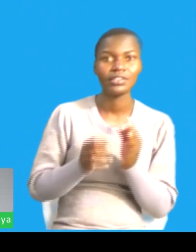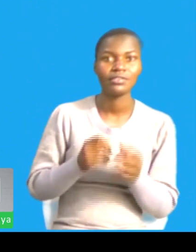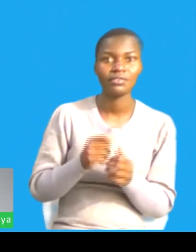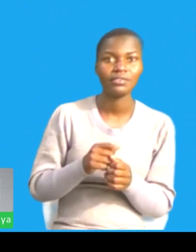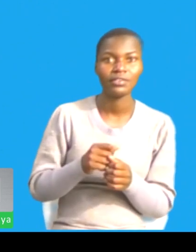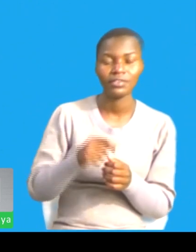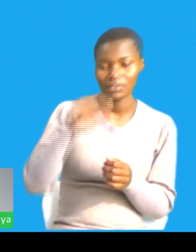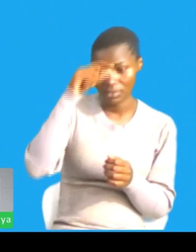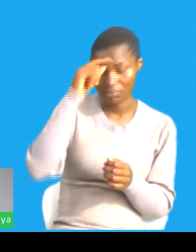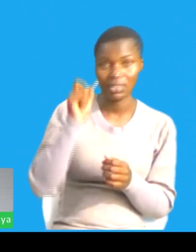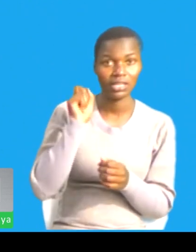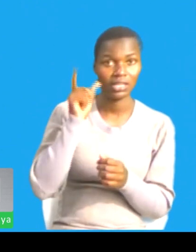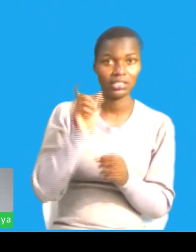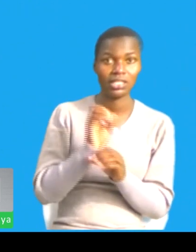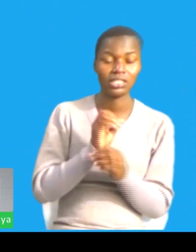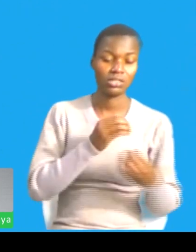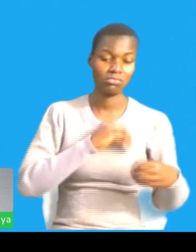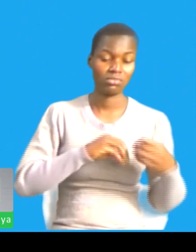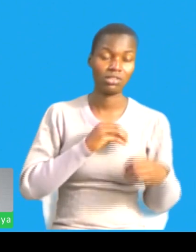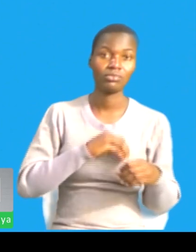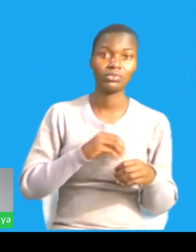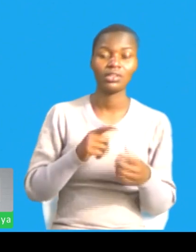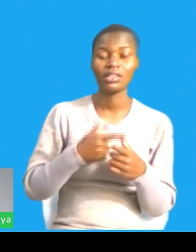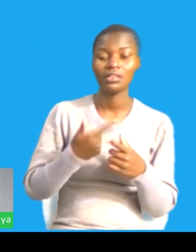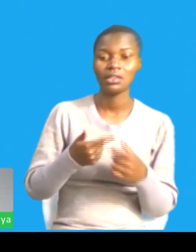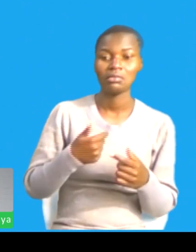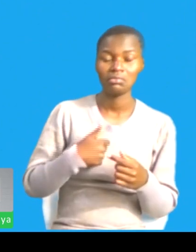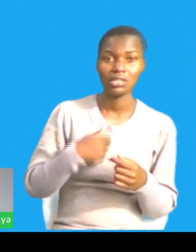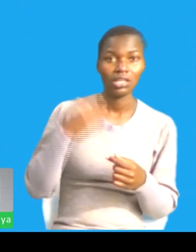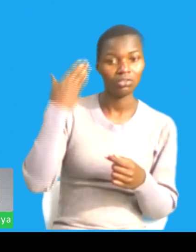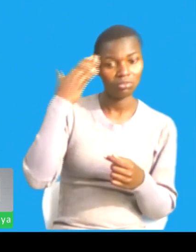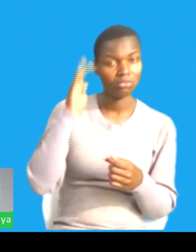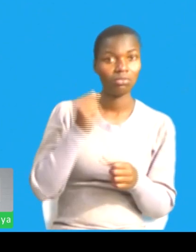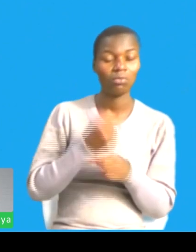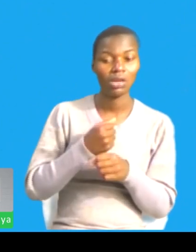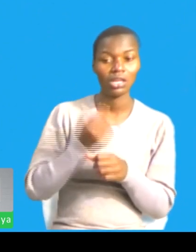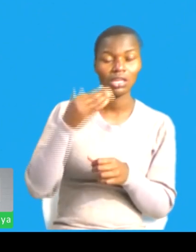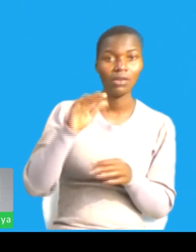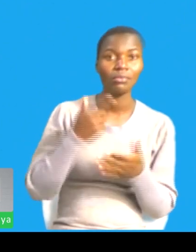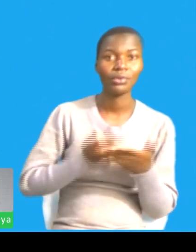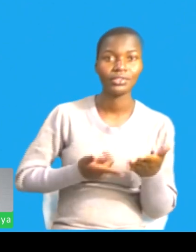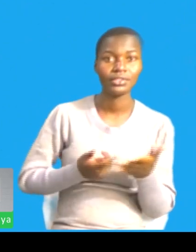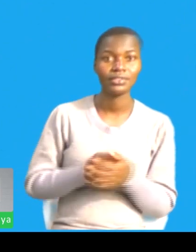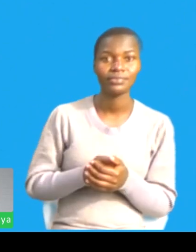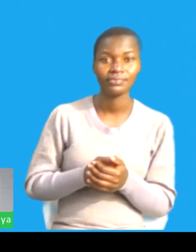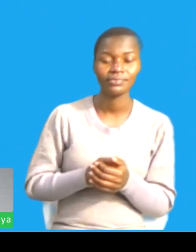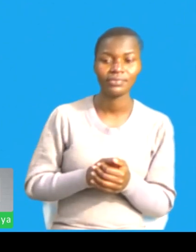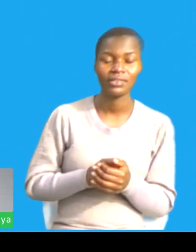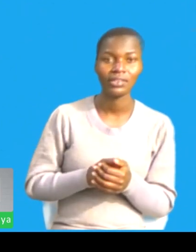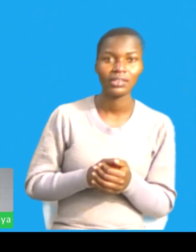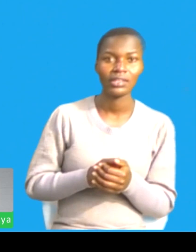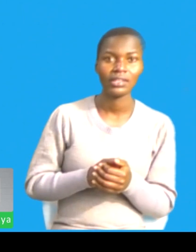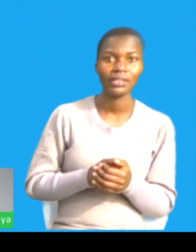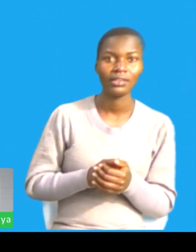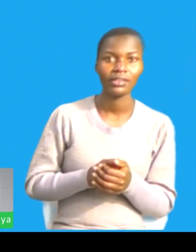is corruption, then mimi sijui kazi yao ni nini. So waingilie, kwani wanangoja tuwaambie waende ama tuende tuandike petition